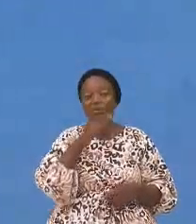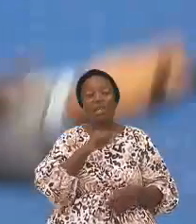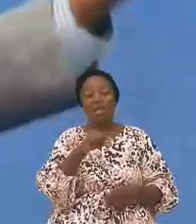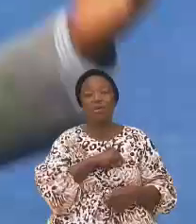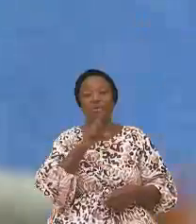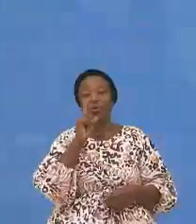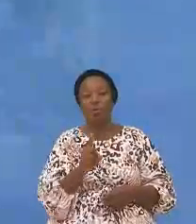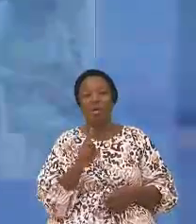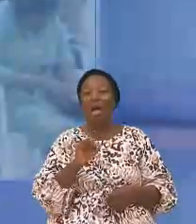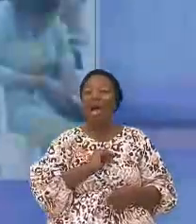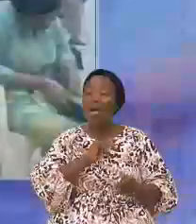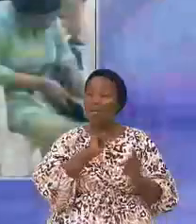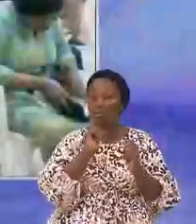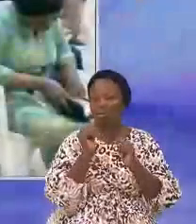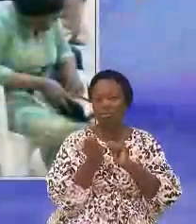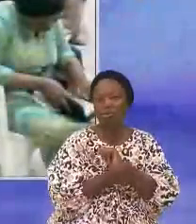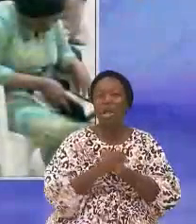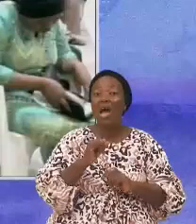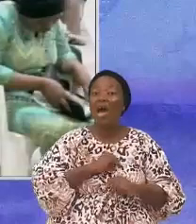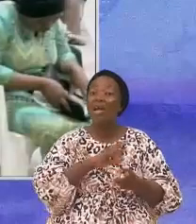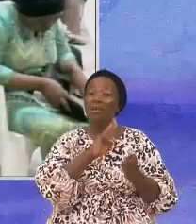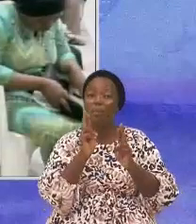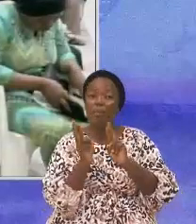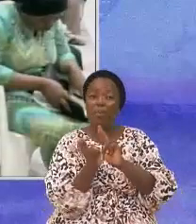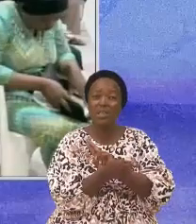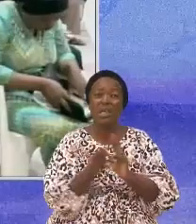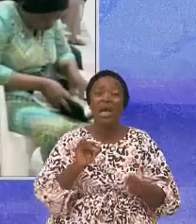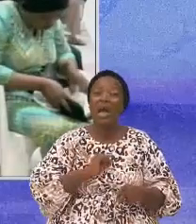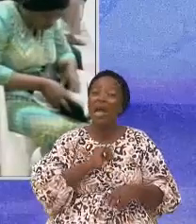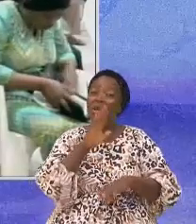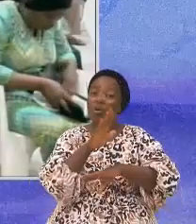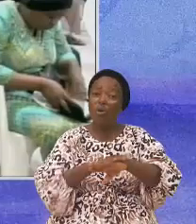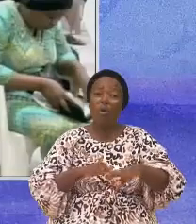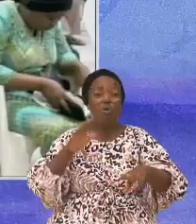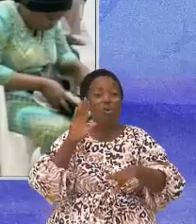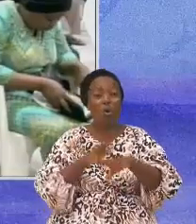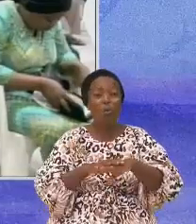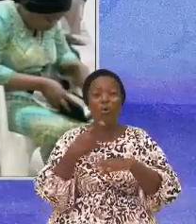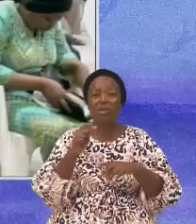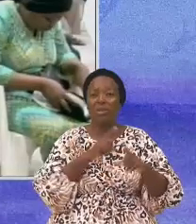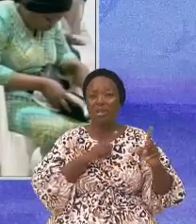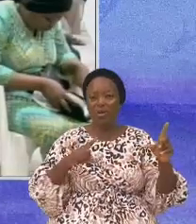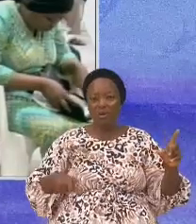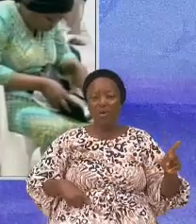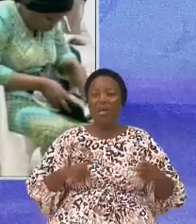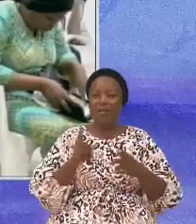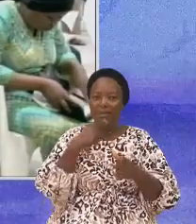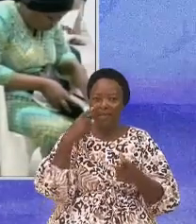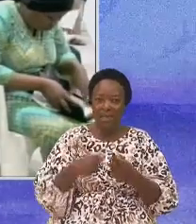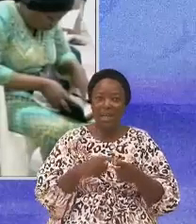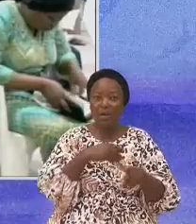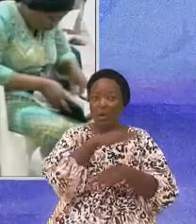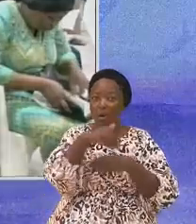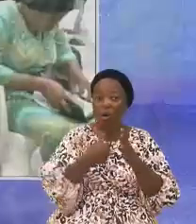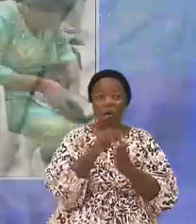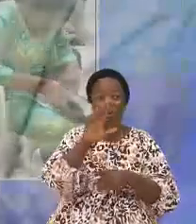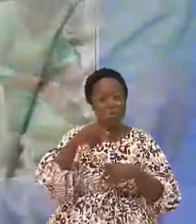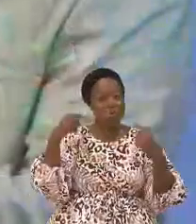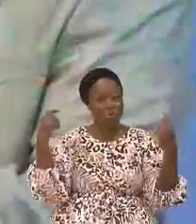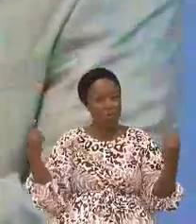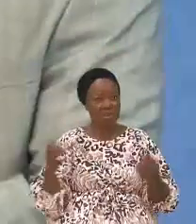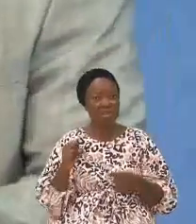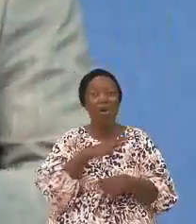then you come out, you say, I'm the guilty one. I turn, I repent, I call